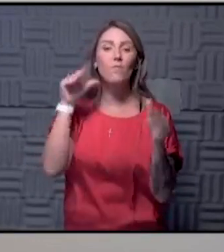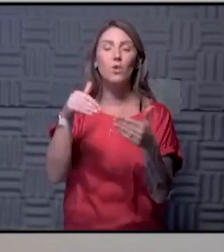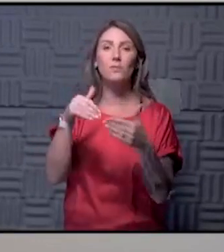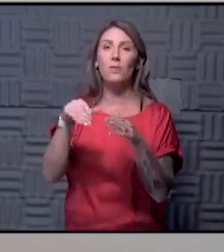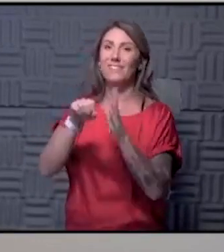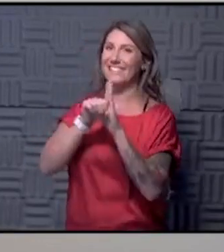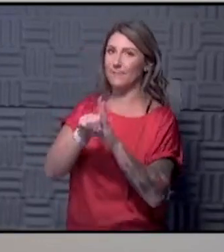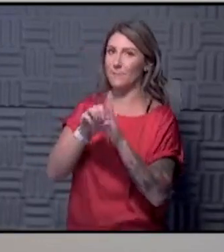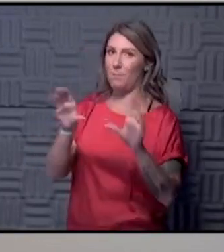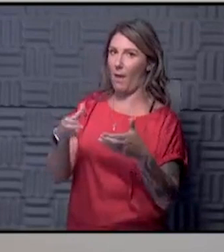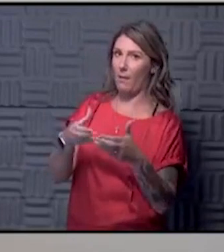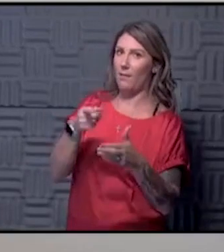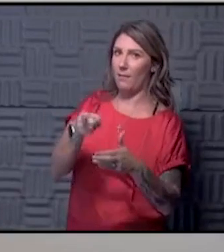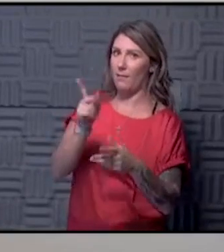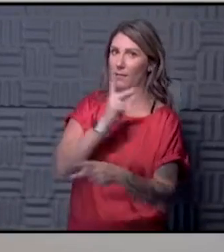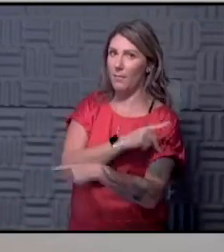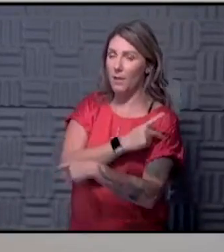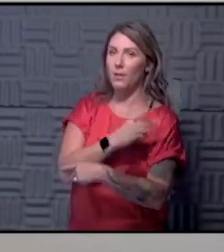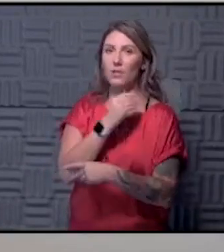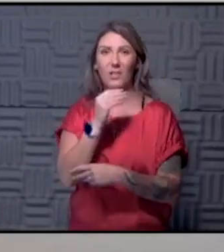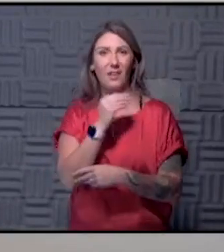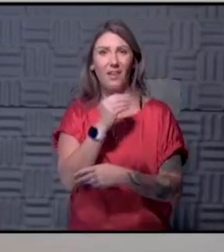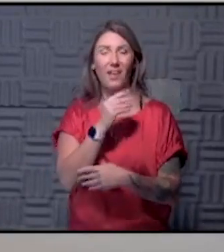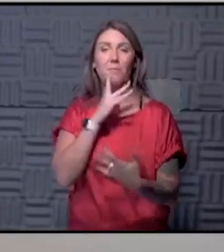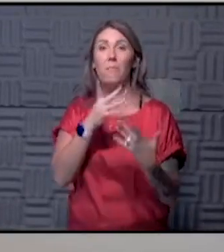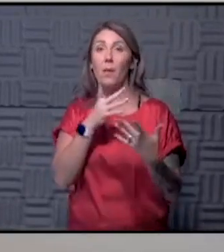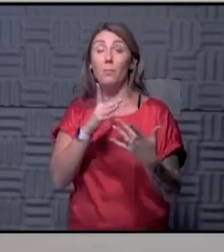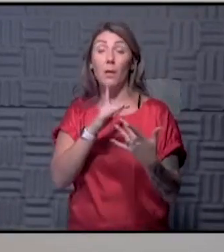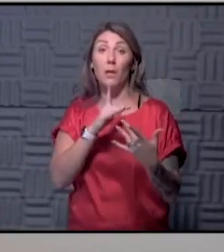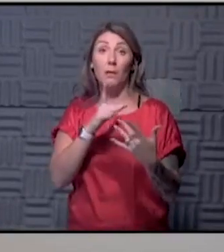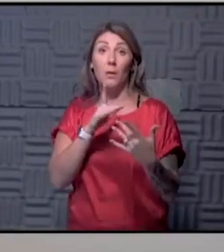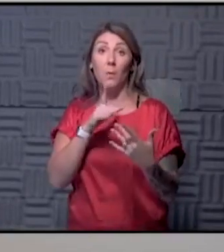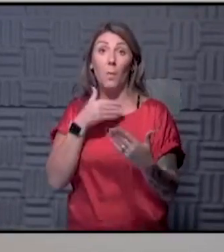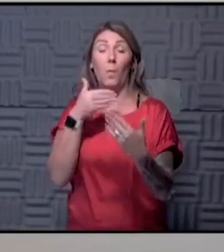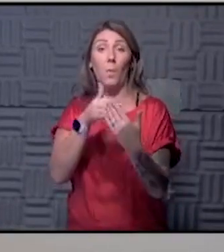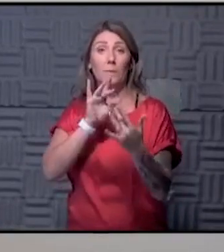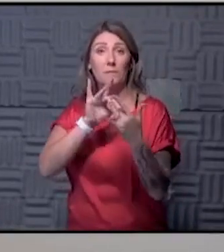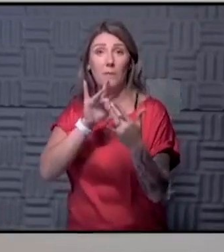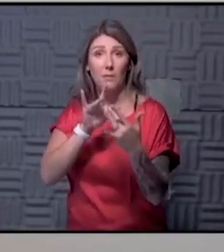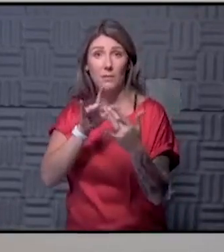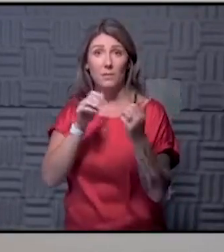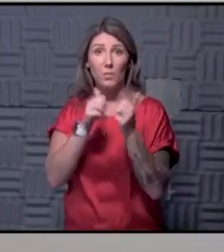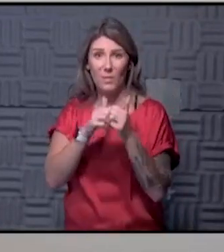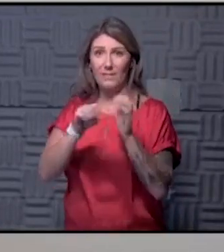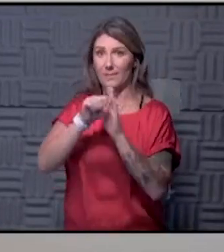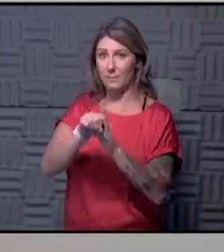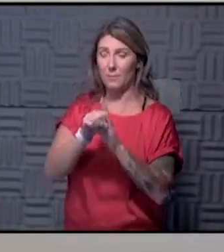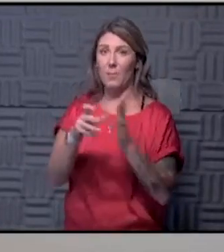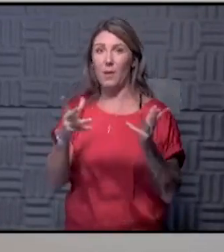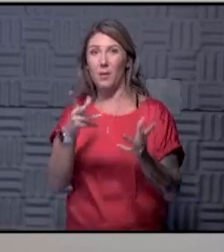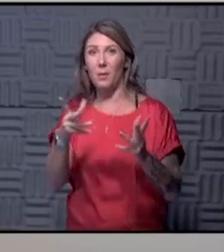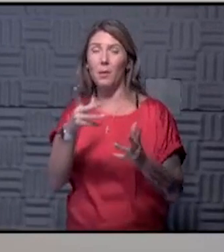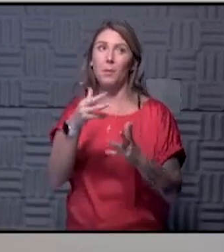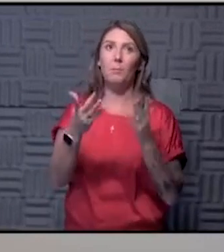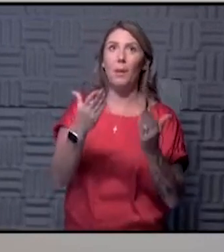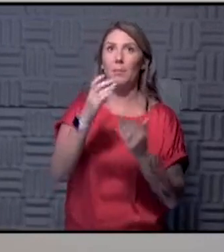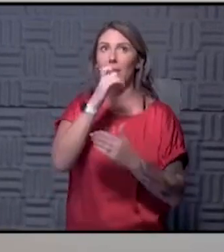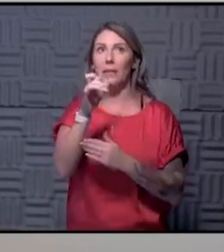symptomatic and some close contacts of symptomatics, maybe not quite to the extent, though, that has occurred on